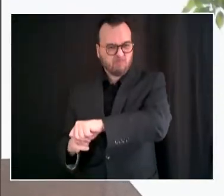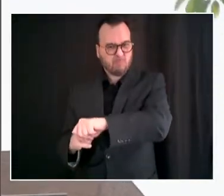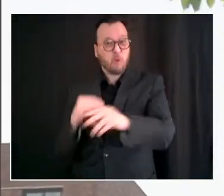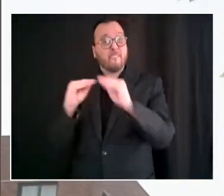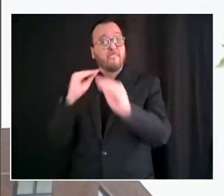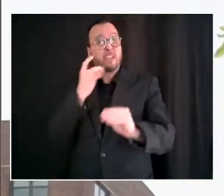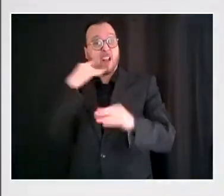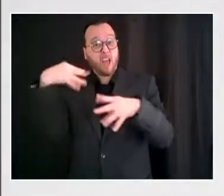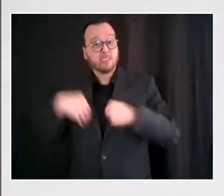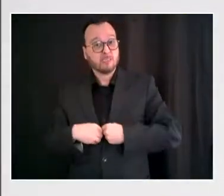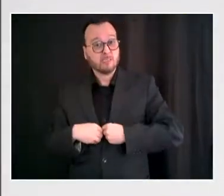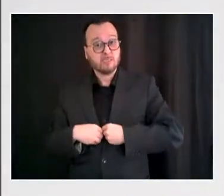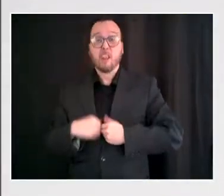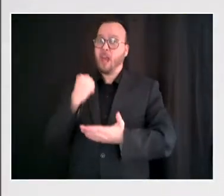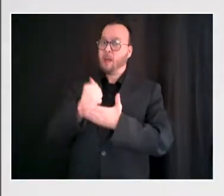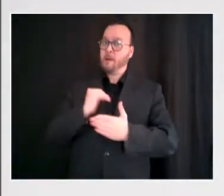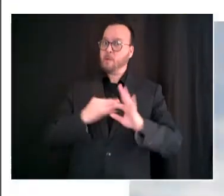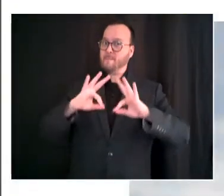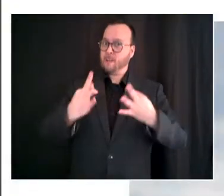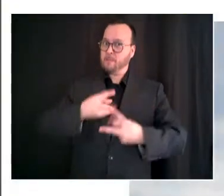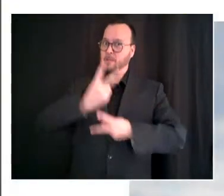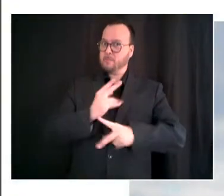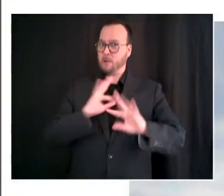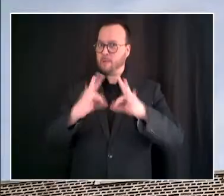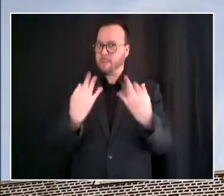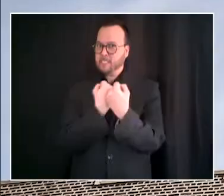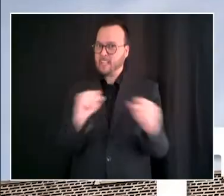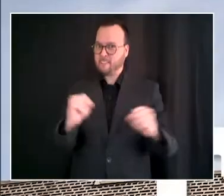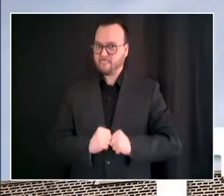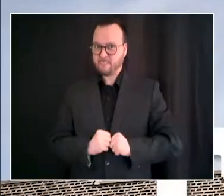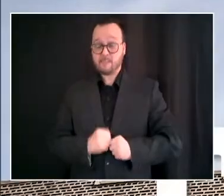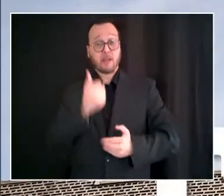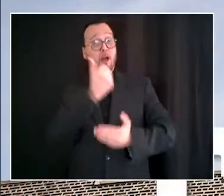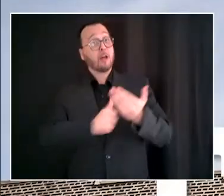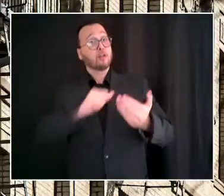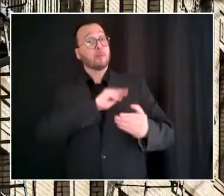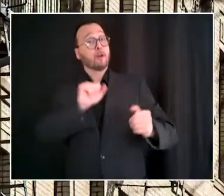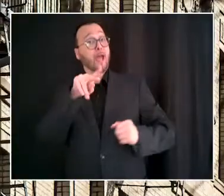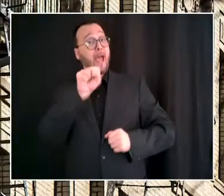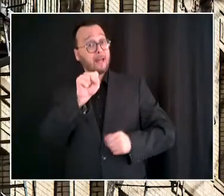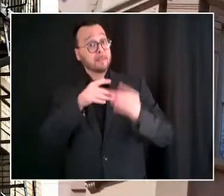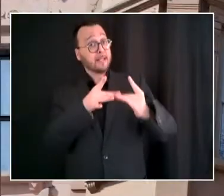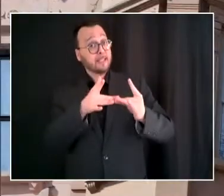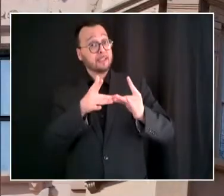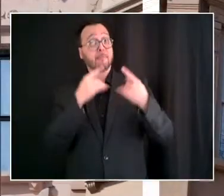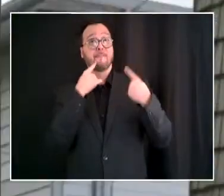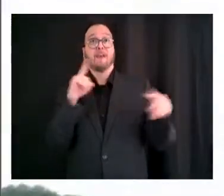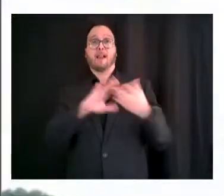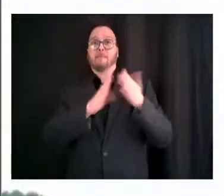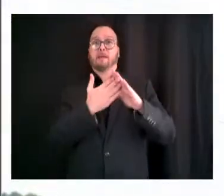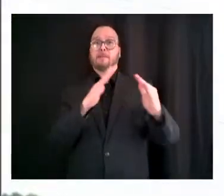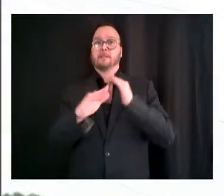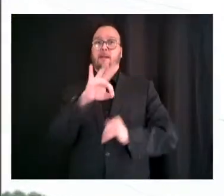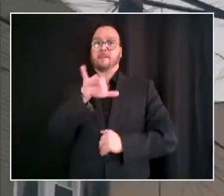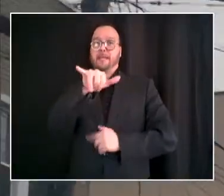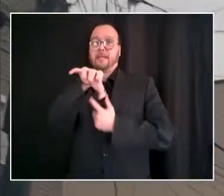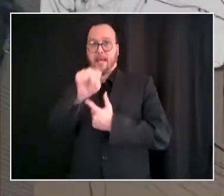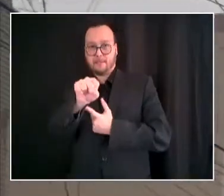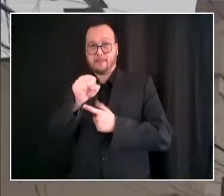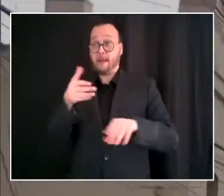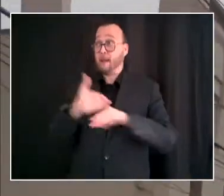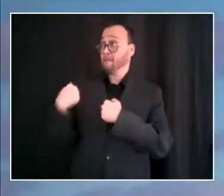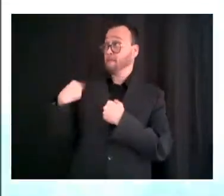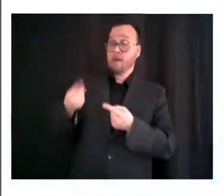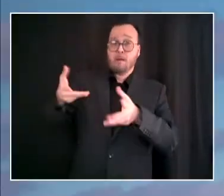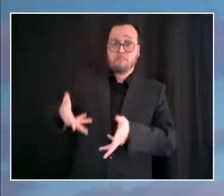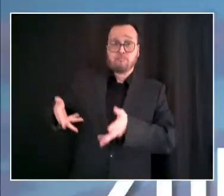our communities safe. Under Mayor Adams' leadership, New York is finally becoming a city of yes. After decades of inaction, the Adams administration passed